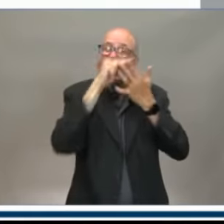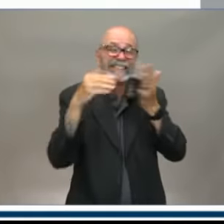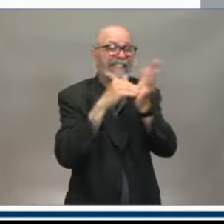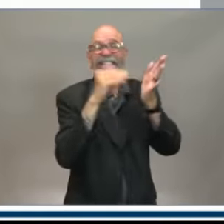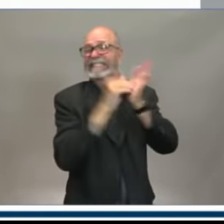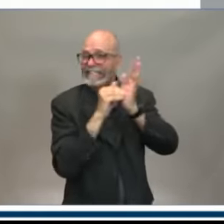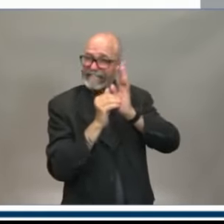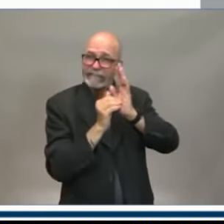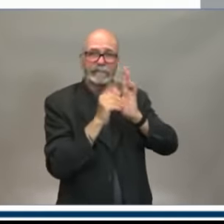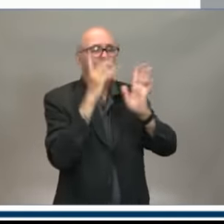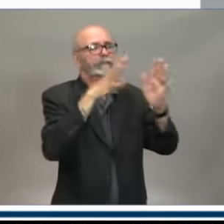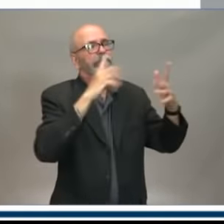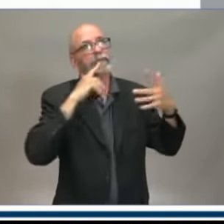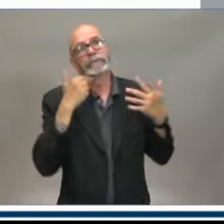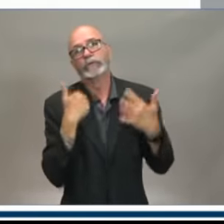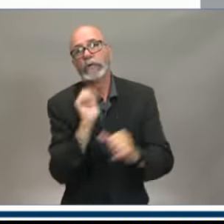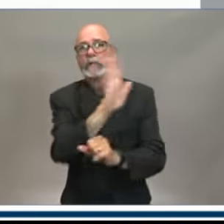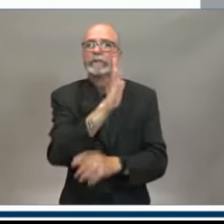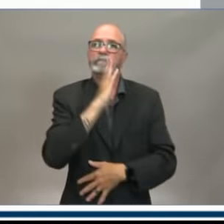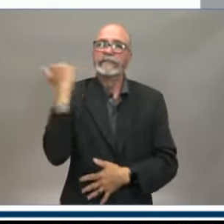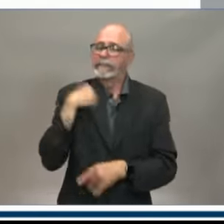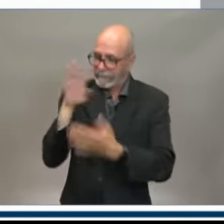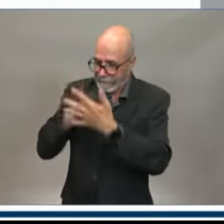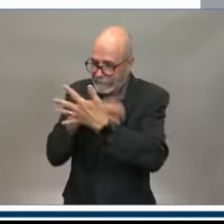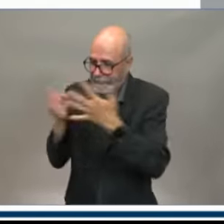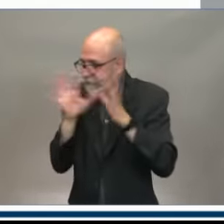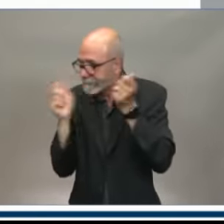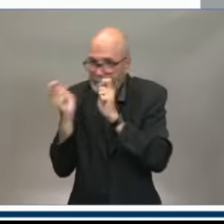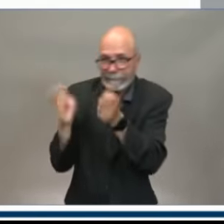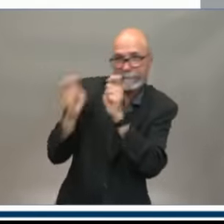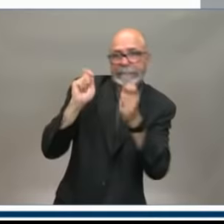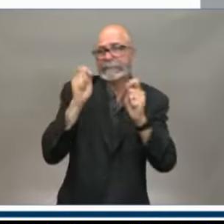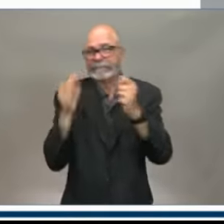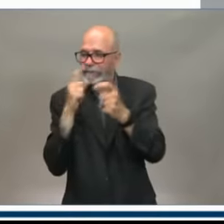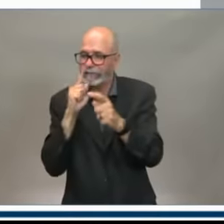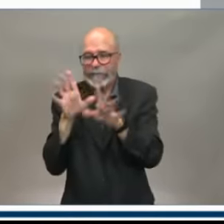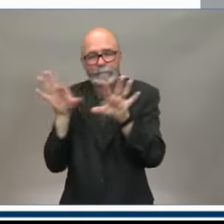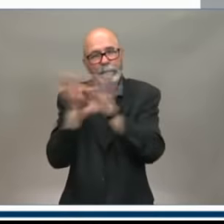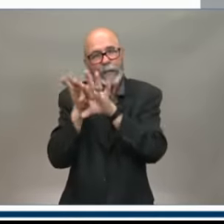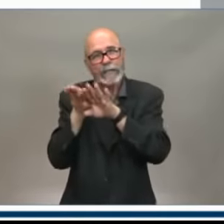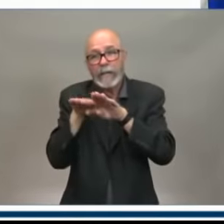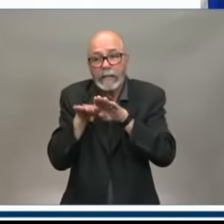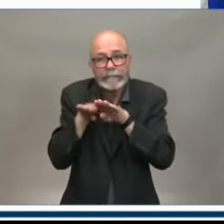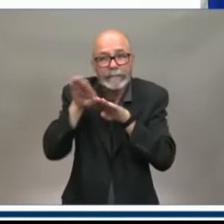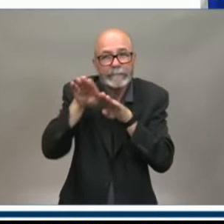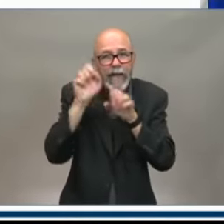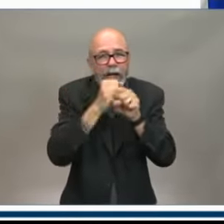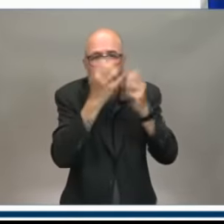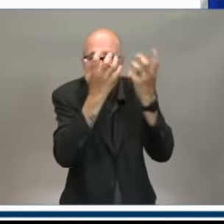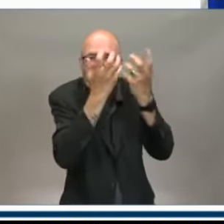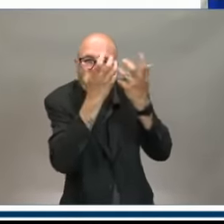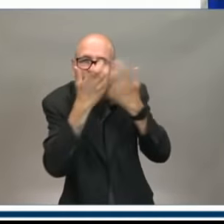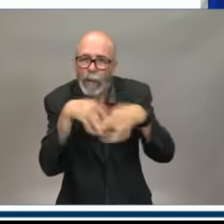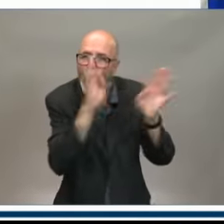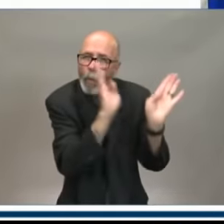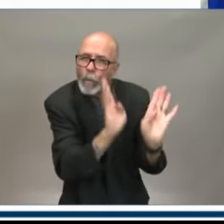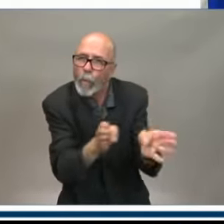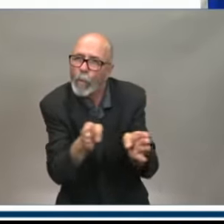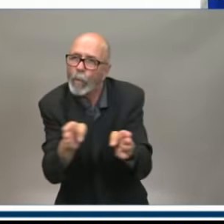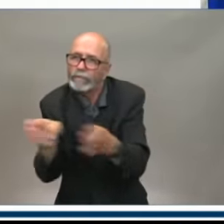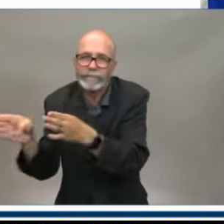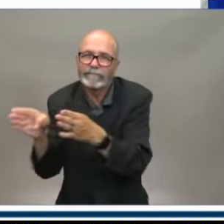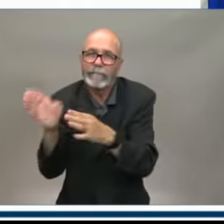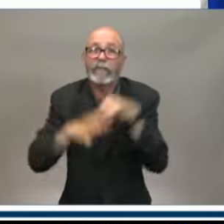can in a timely manner, but also in a very planned manner. Go ahead with your follow-up, Lindsay.